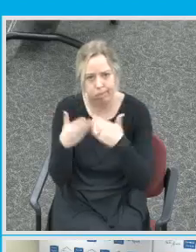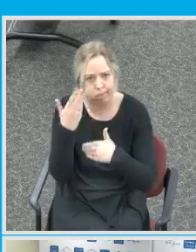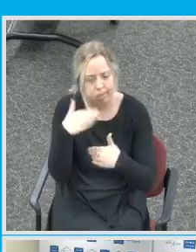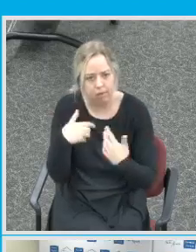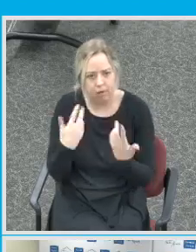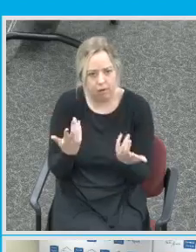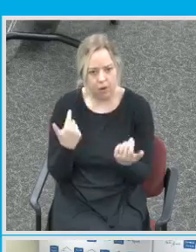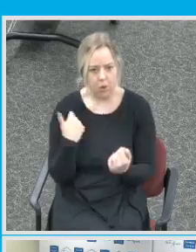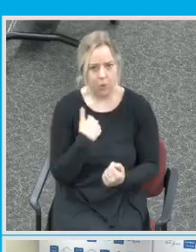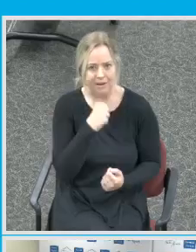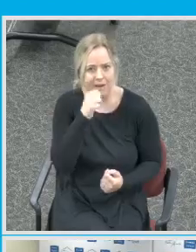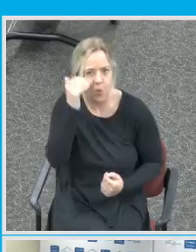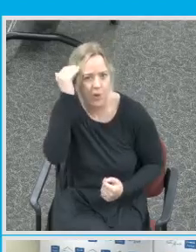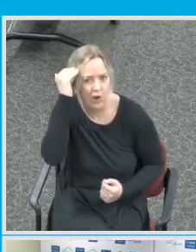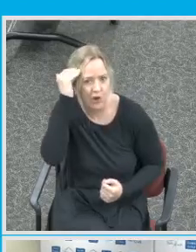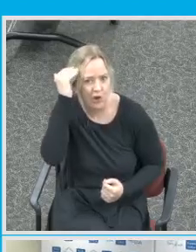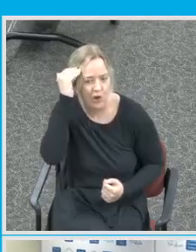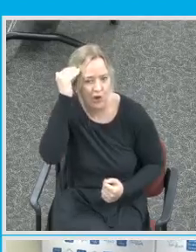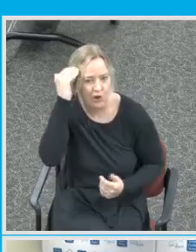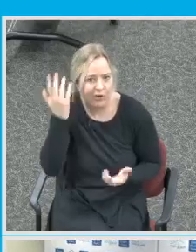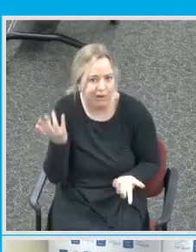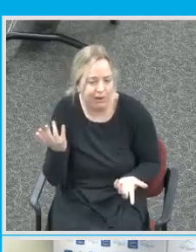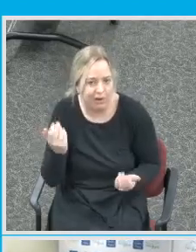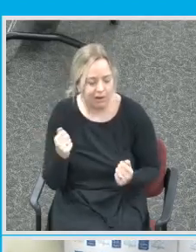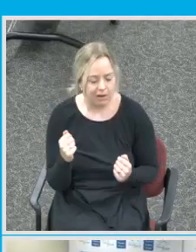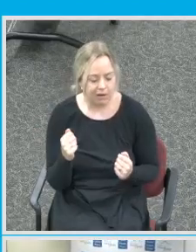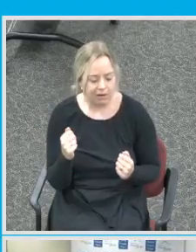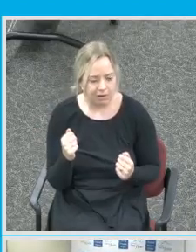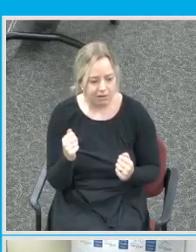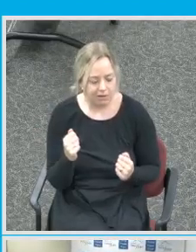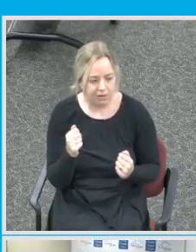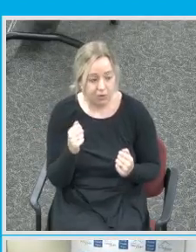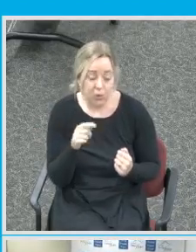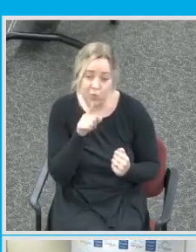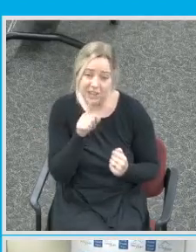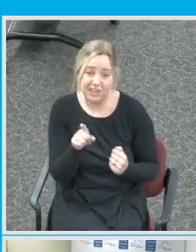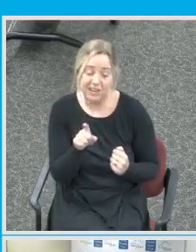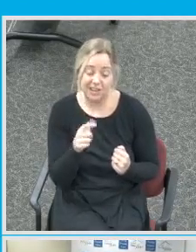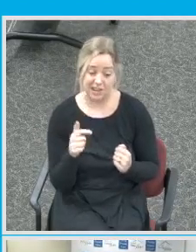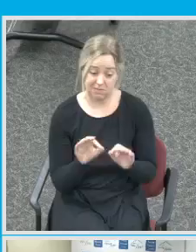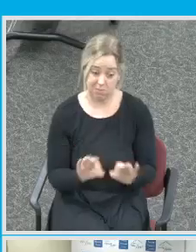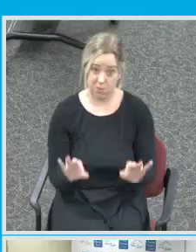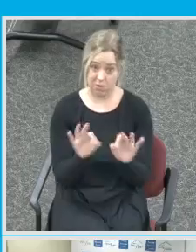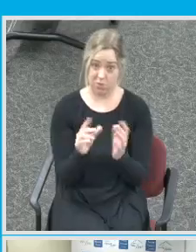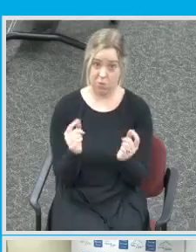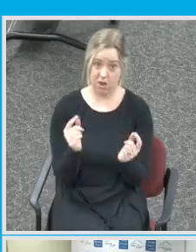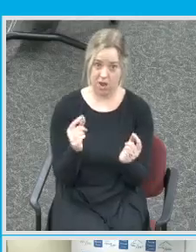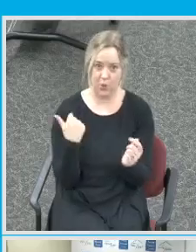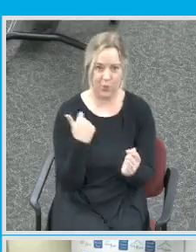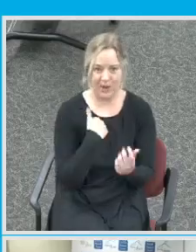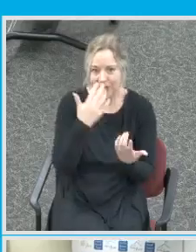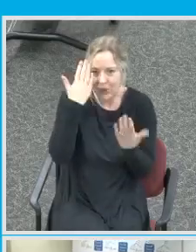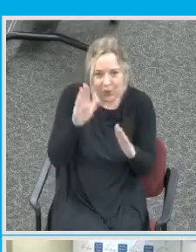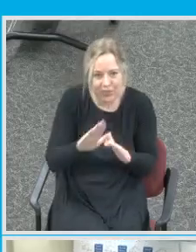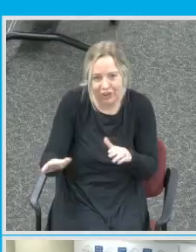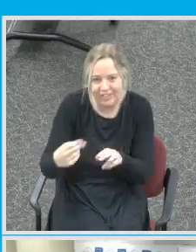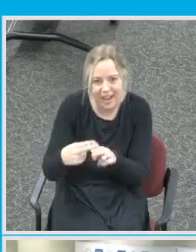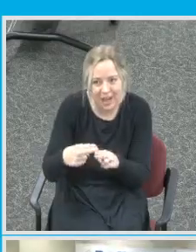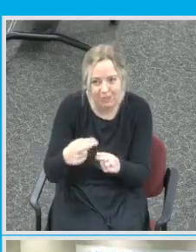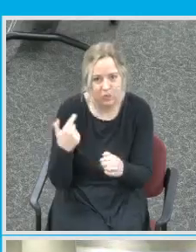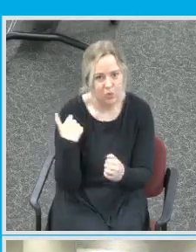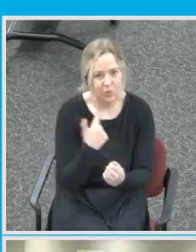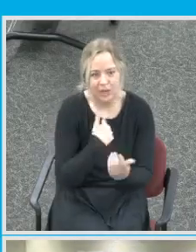public awareness because they didn't suffer a loss, because you made a difference. And we're very grateful for that work. Thank you. Keep it up.